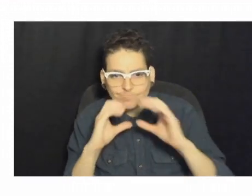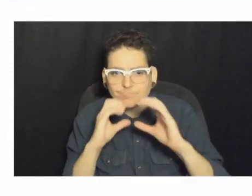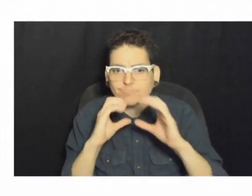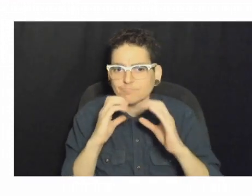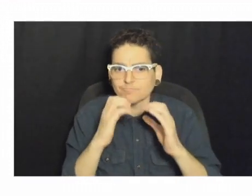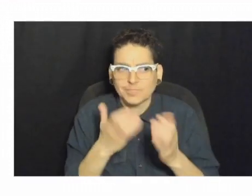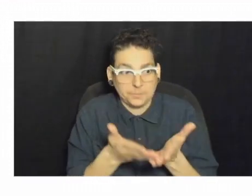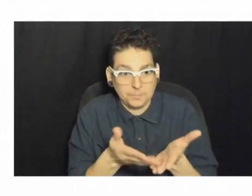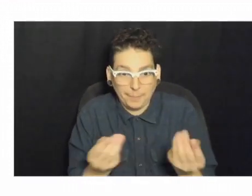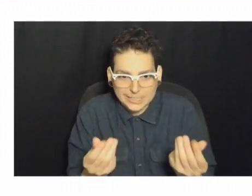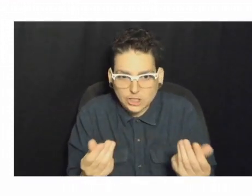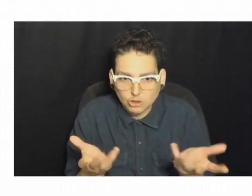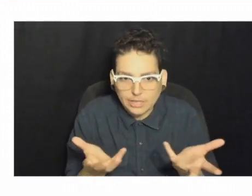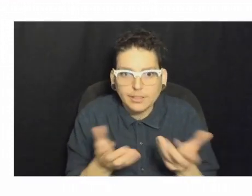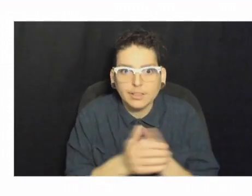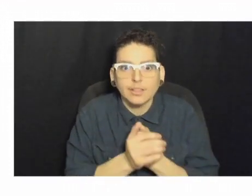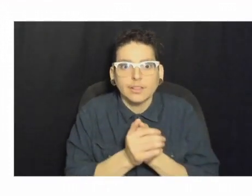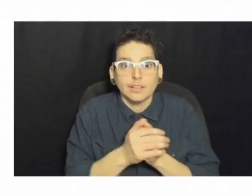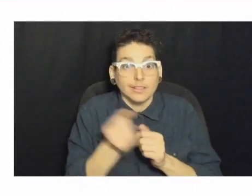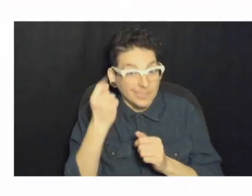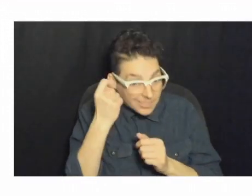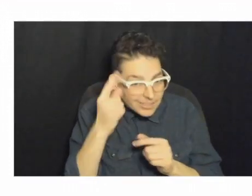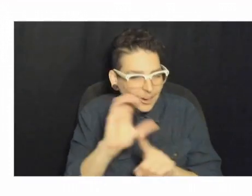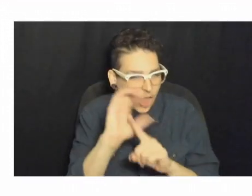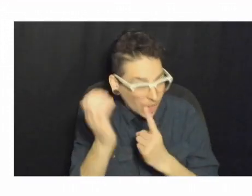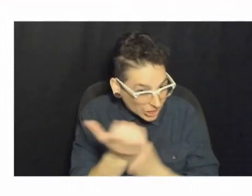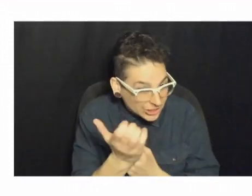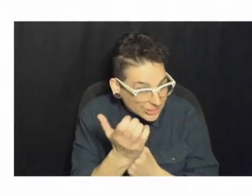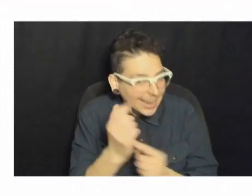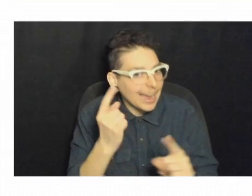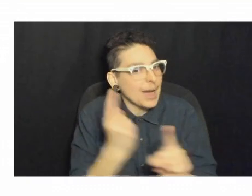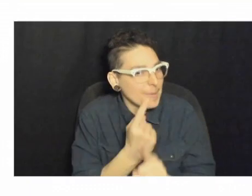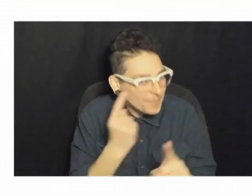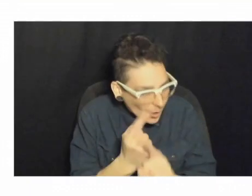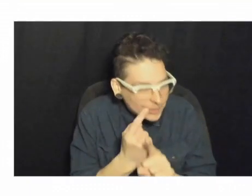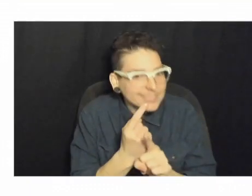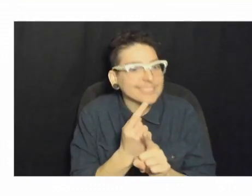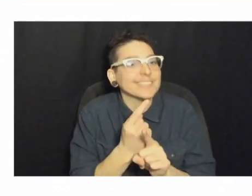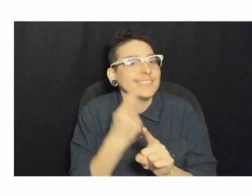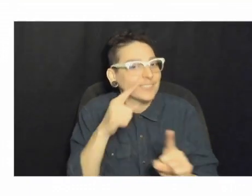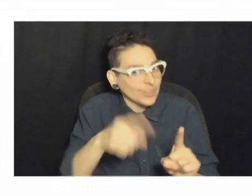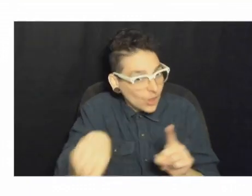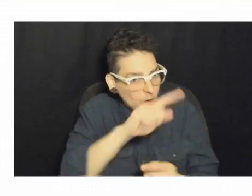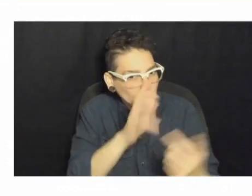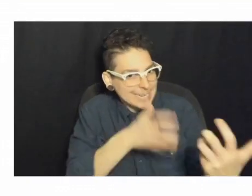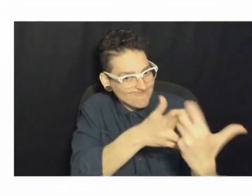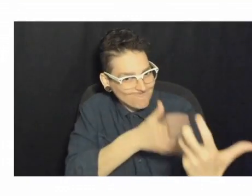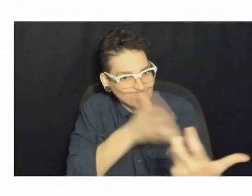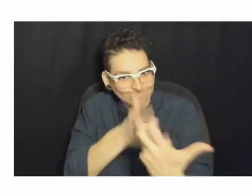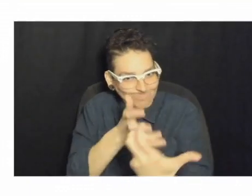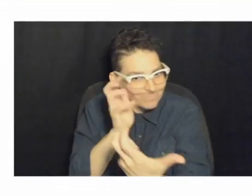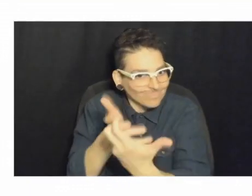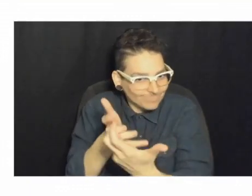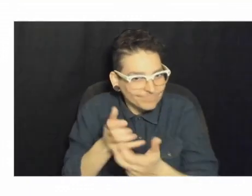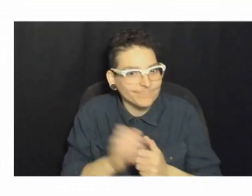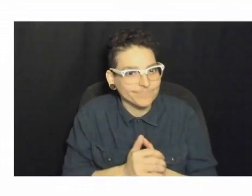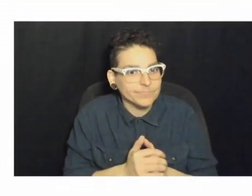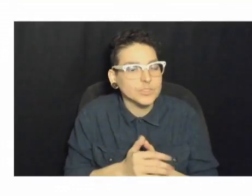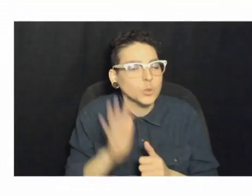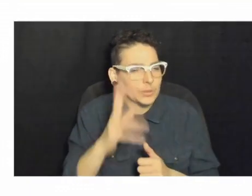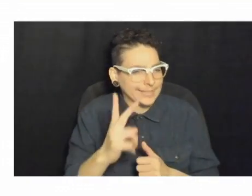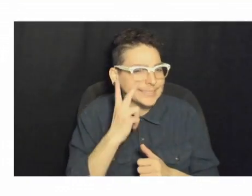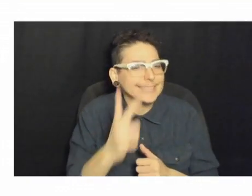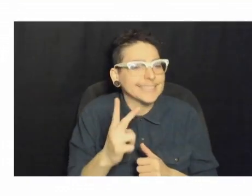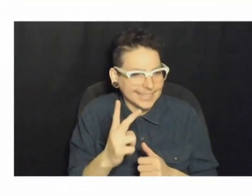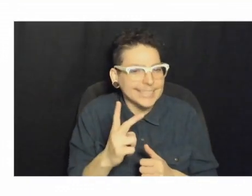appropriate. That jumps out at me really clearly. Great. Thank you, Sandra. Esther